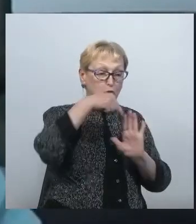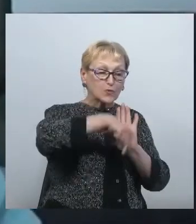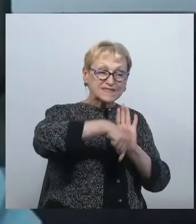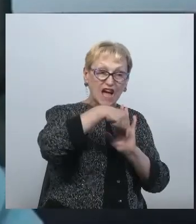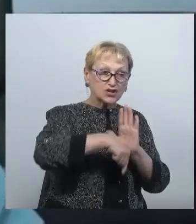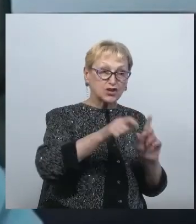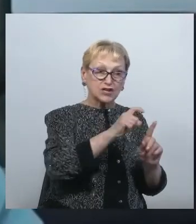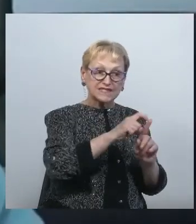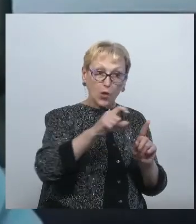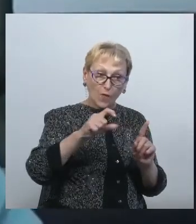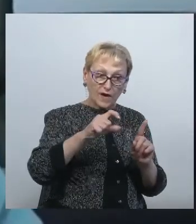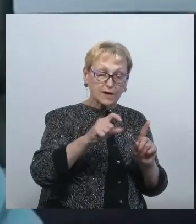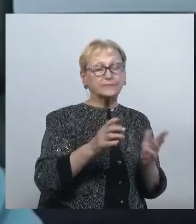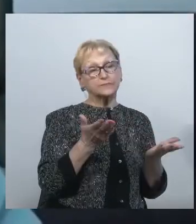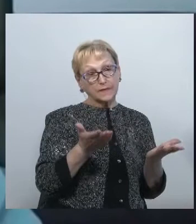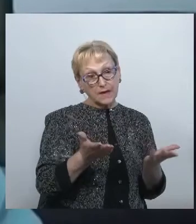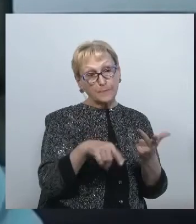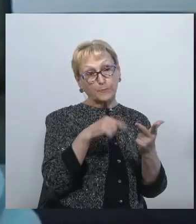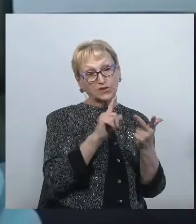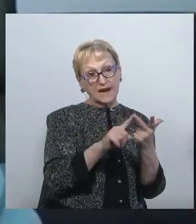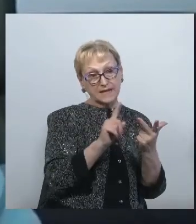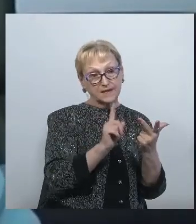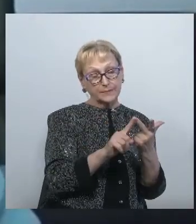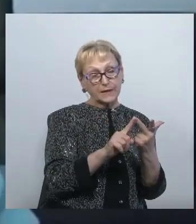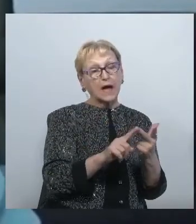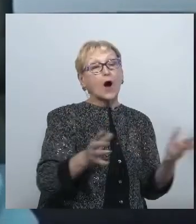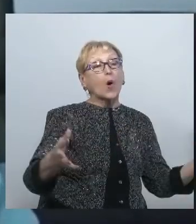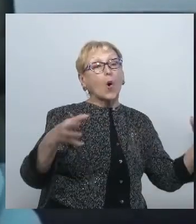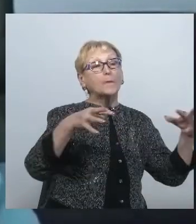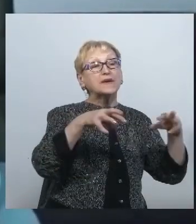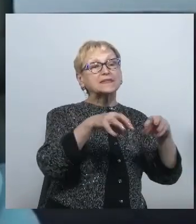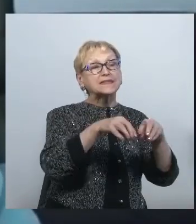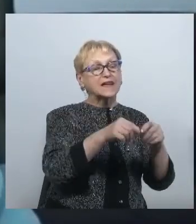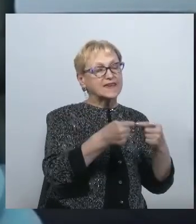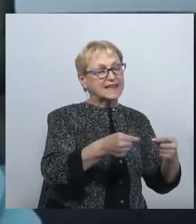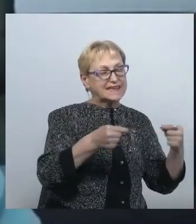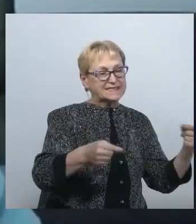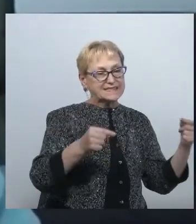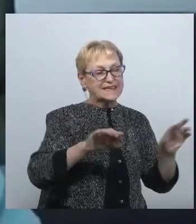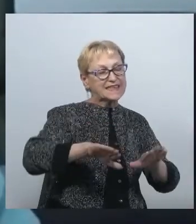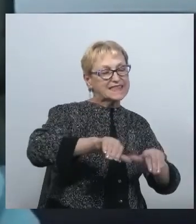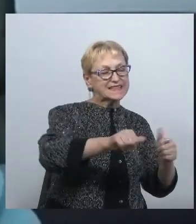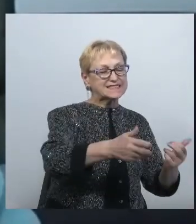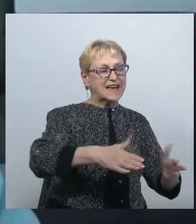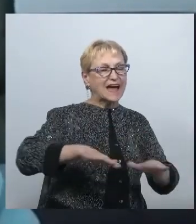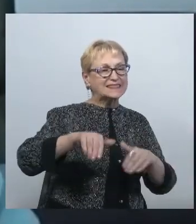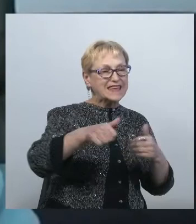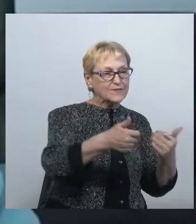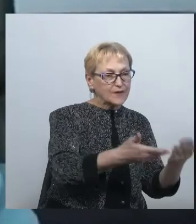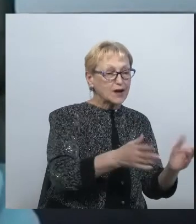examples and PR in a good meaning of the word. And third, united different